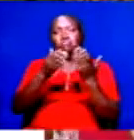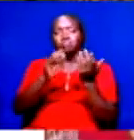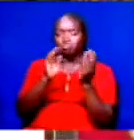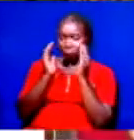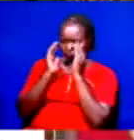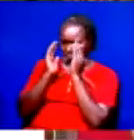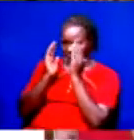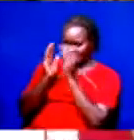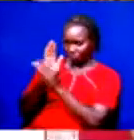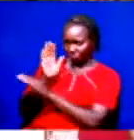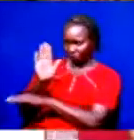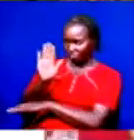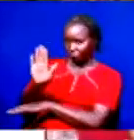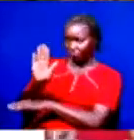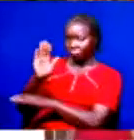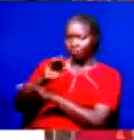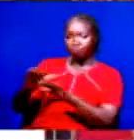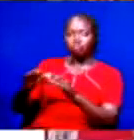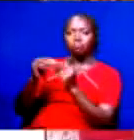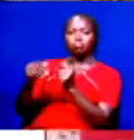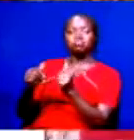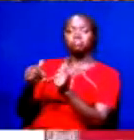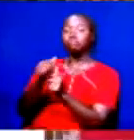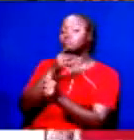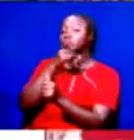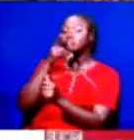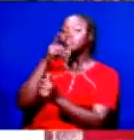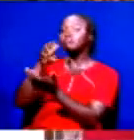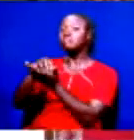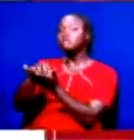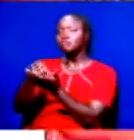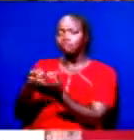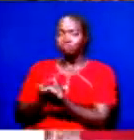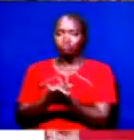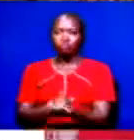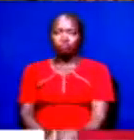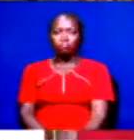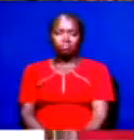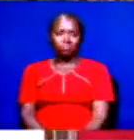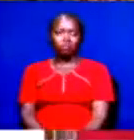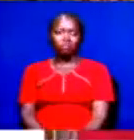focus and give lasting solutions to the drought situation. Serafina Robi from Kajiado County.